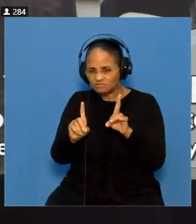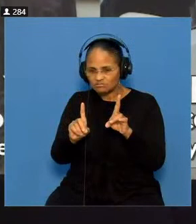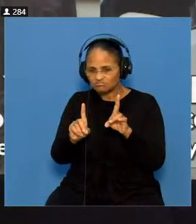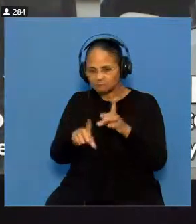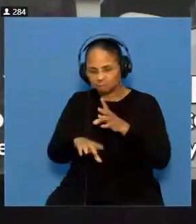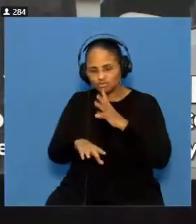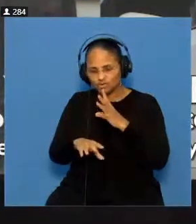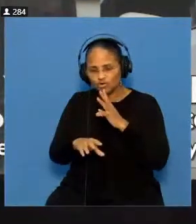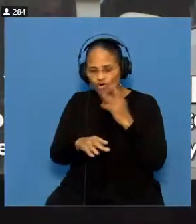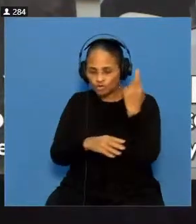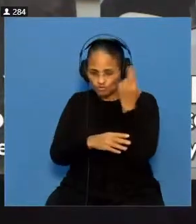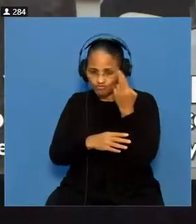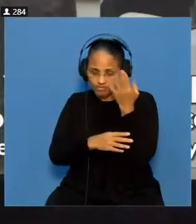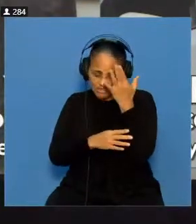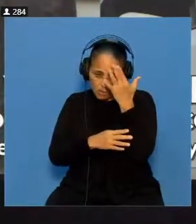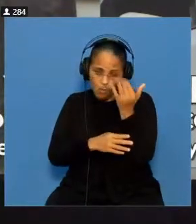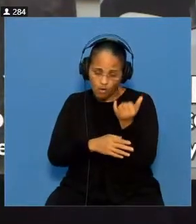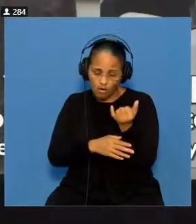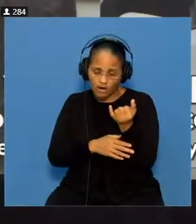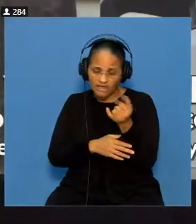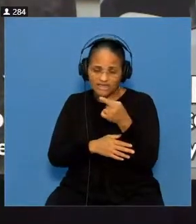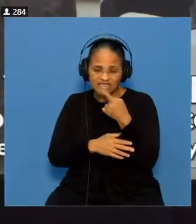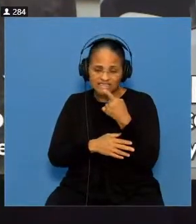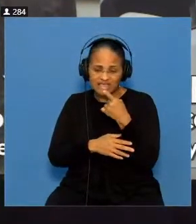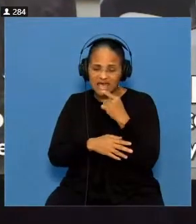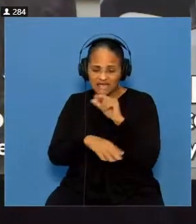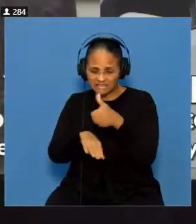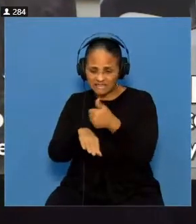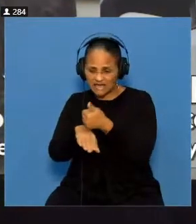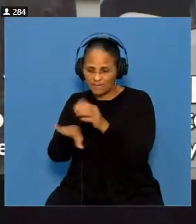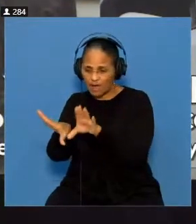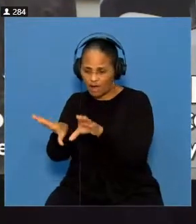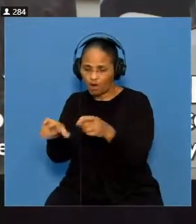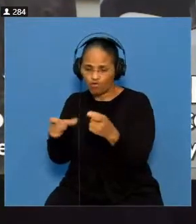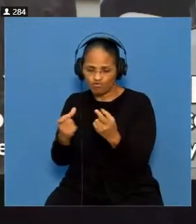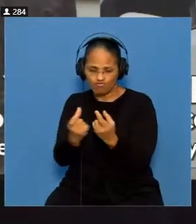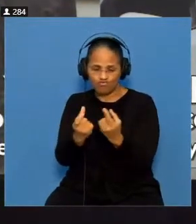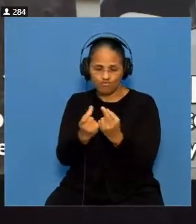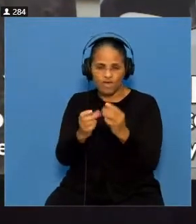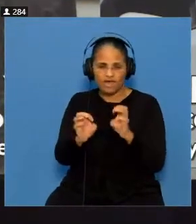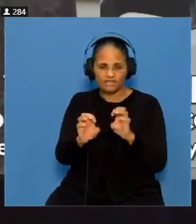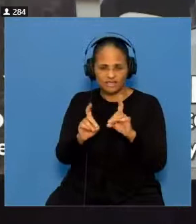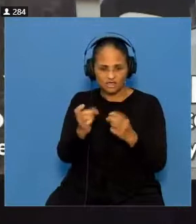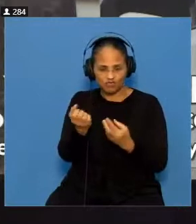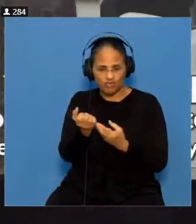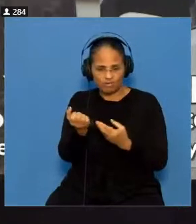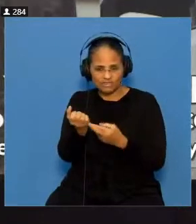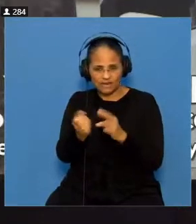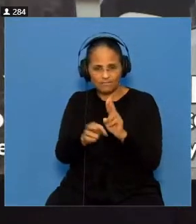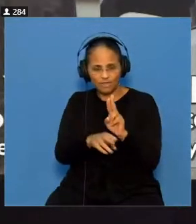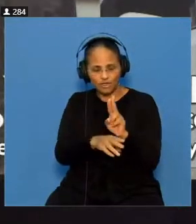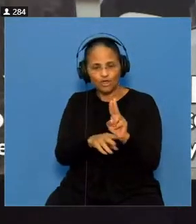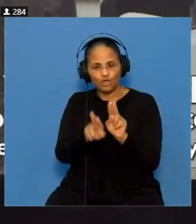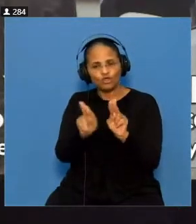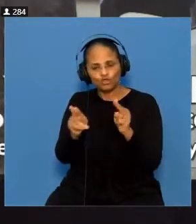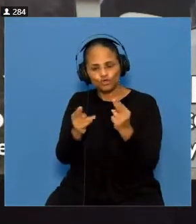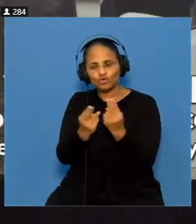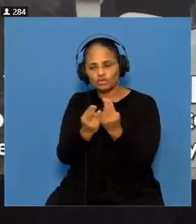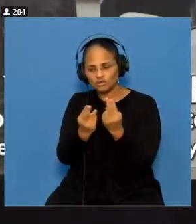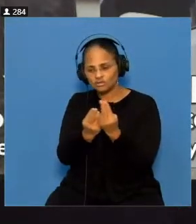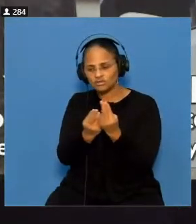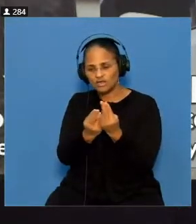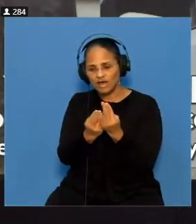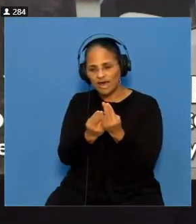addressed the reasonings for that. They set up a committee with has educators, represented the union, ministry officials to walk through